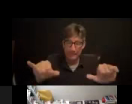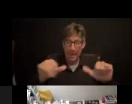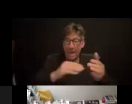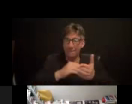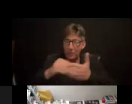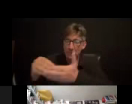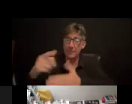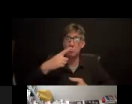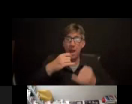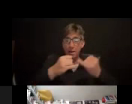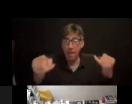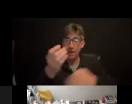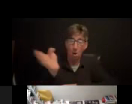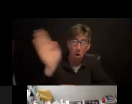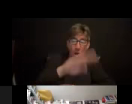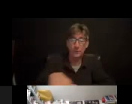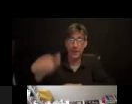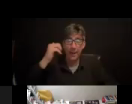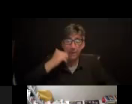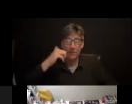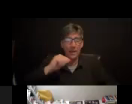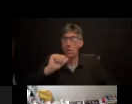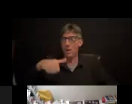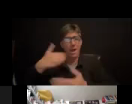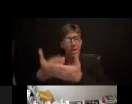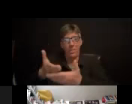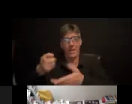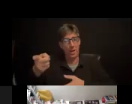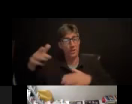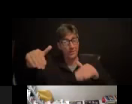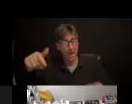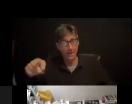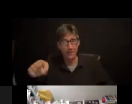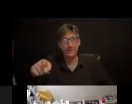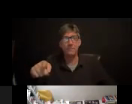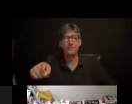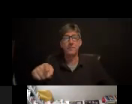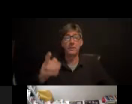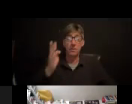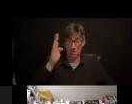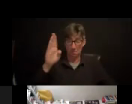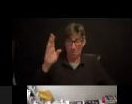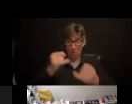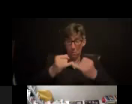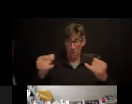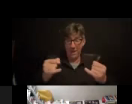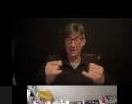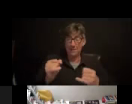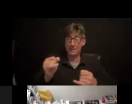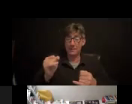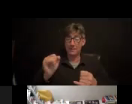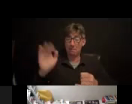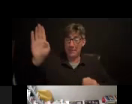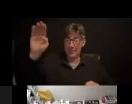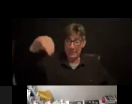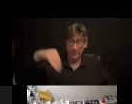every single day. But we're not there yet. But I think particularly in the blue line, you can see that we've started reducing the peaks, but adding in the off